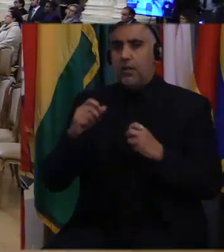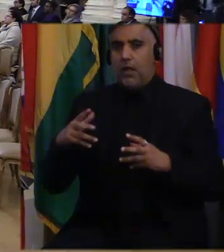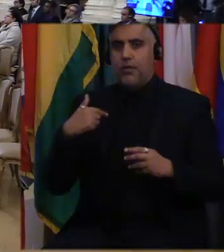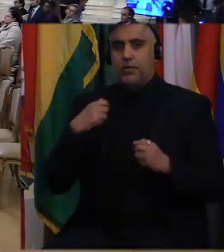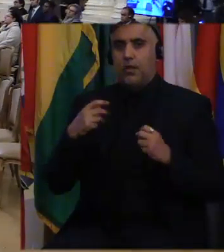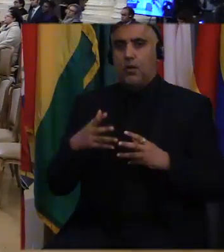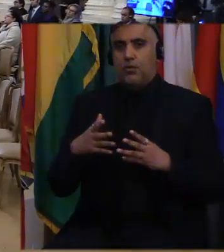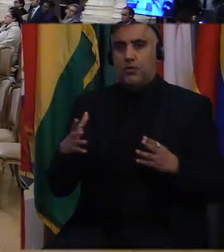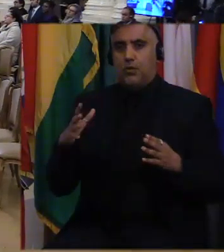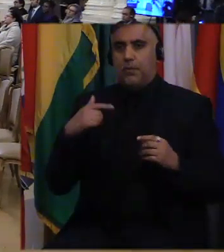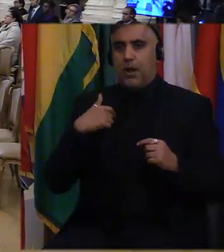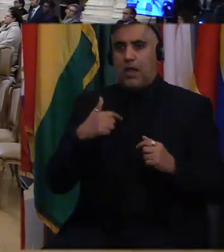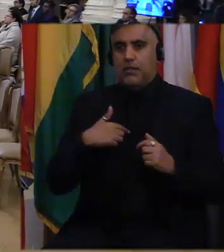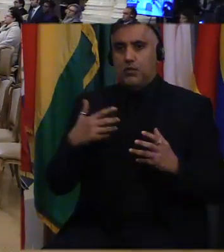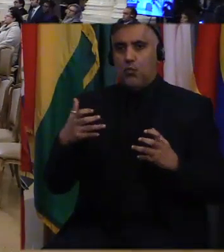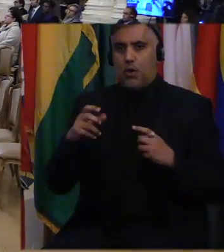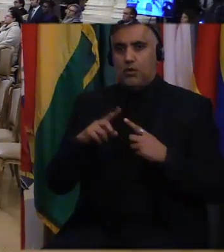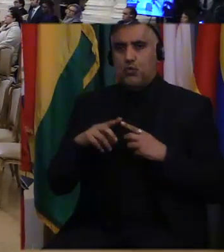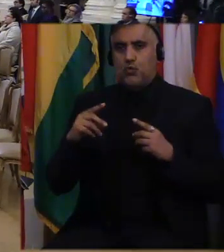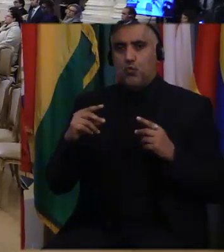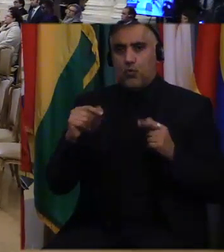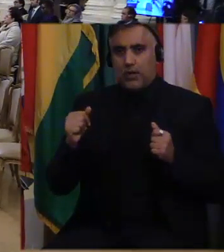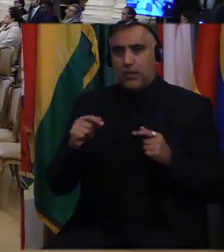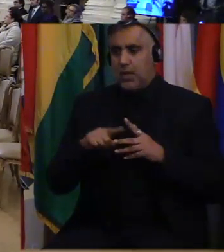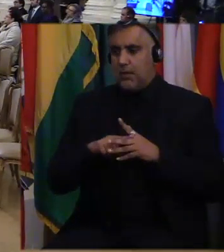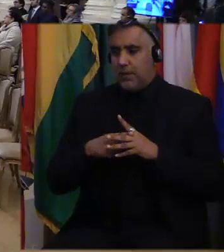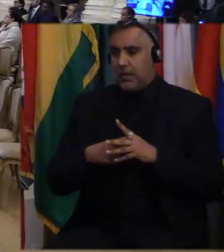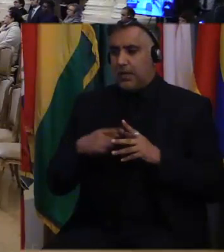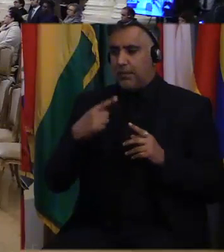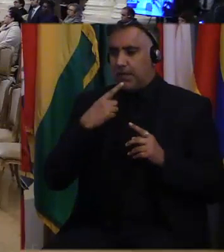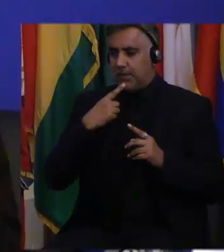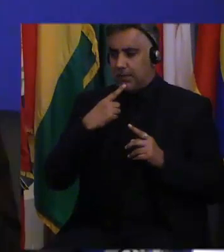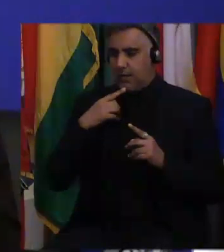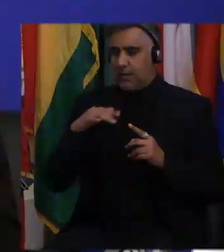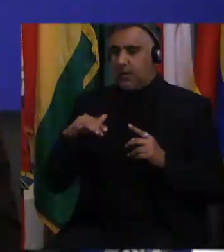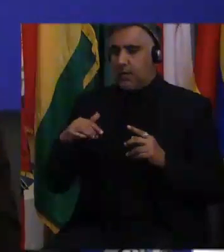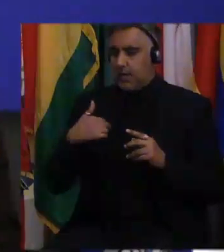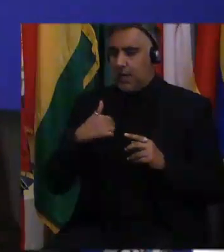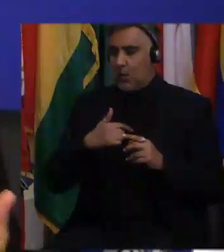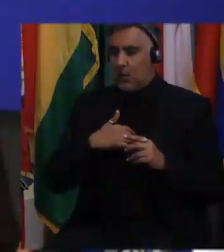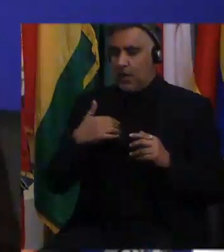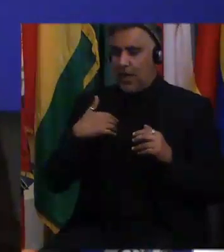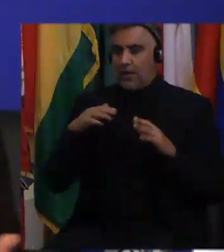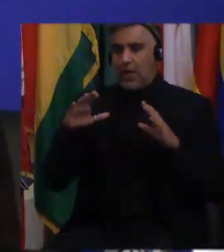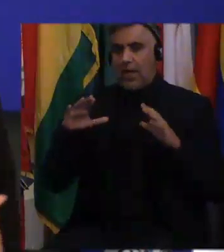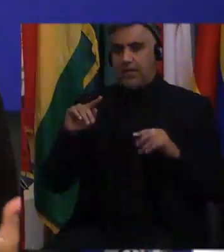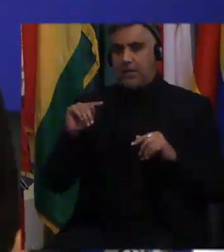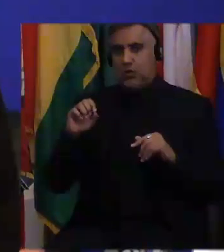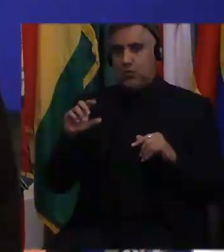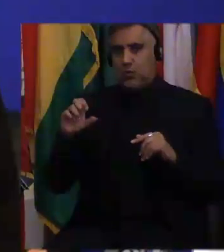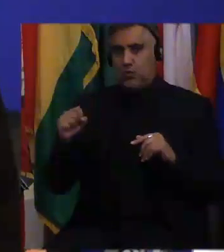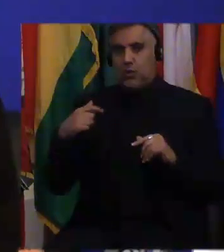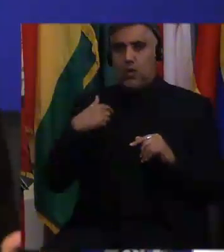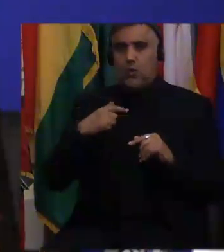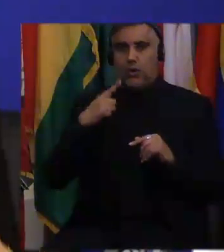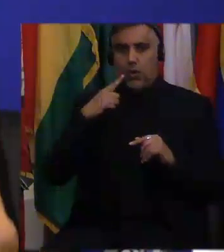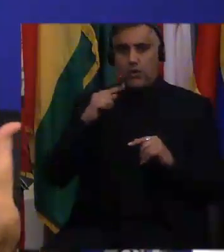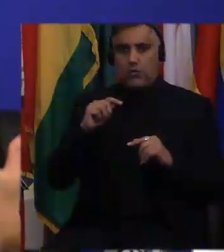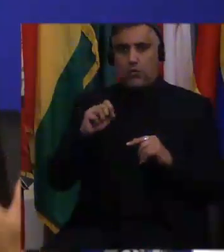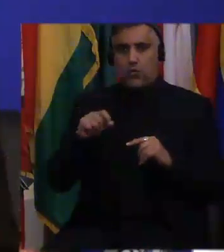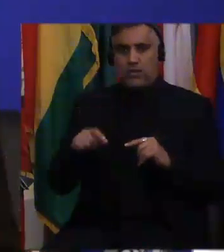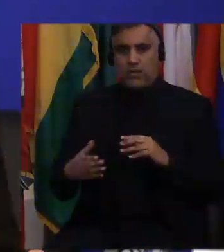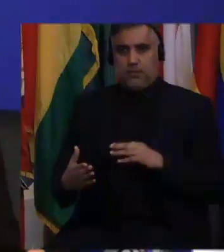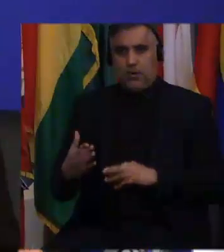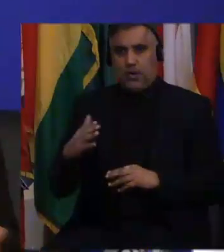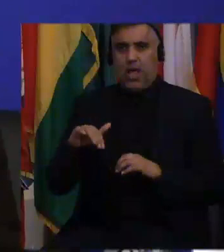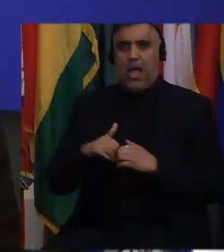go. But I'd just like to quickly begin by saying we have some excellent tools. We've heard about them this morning. We've talked